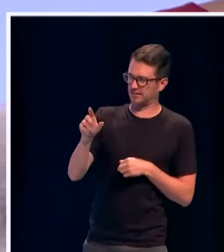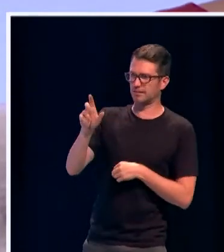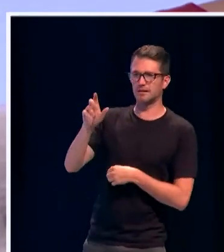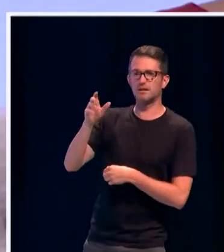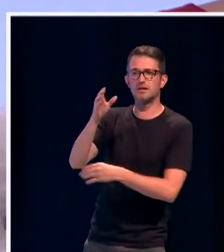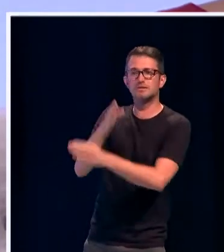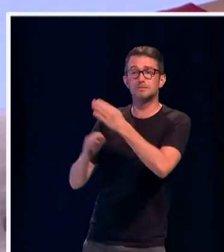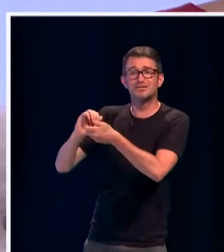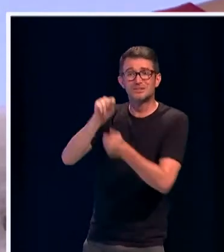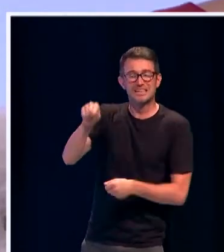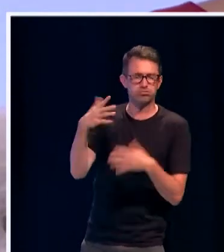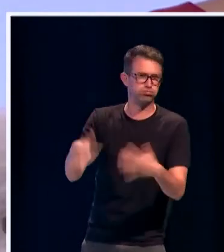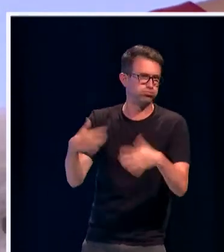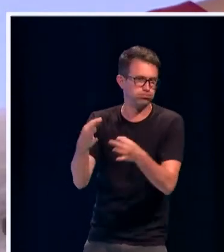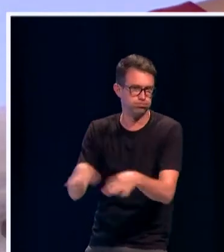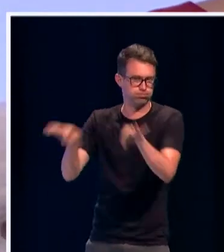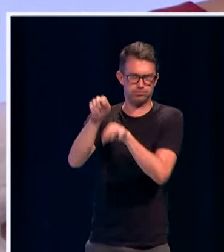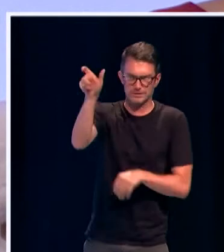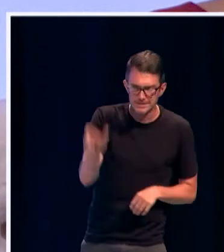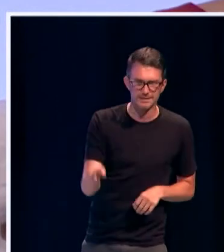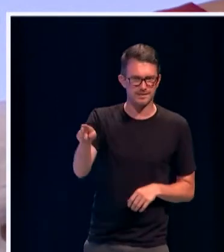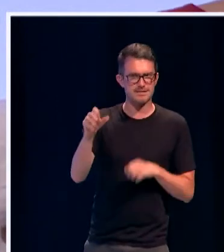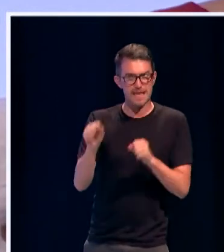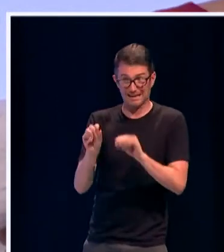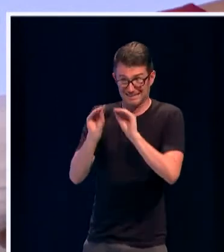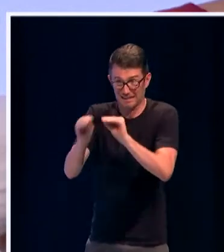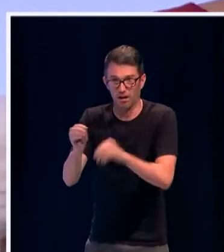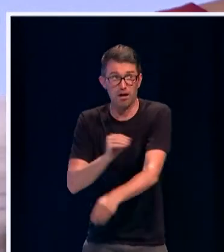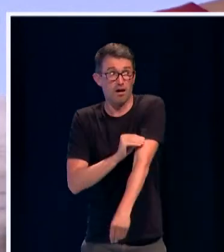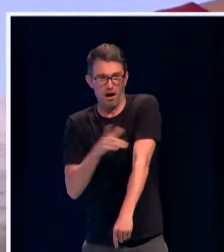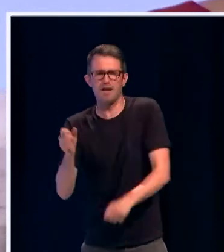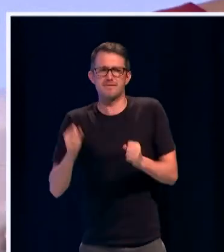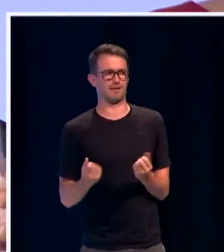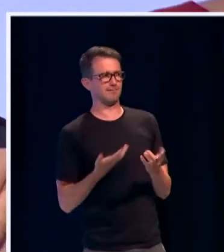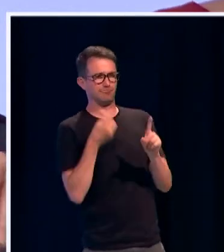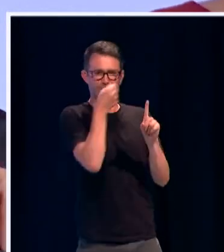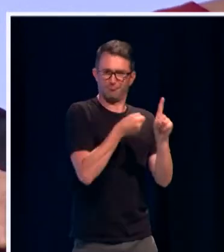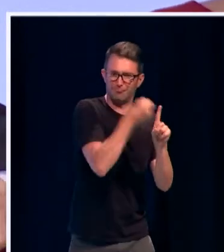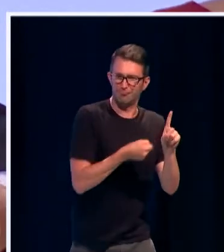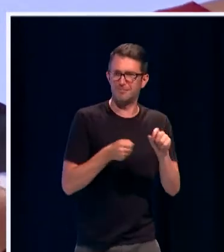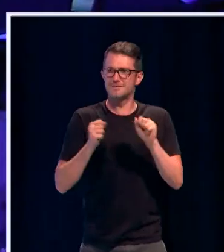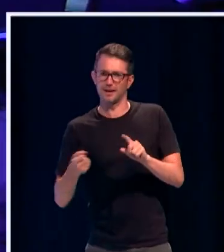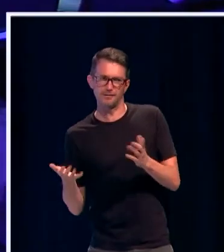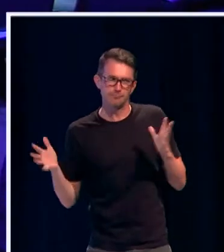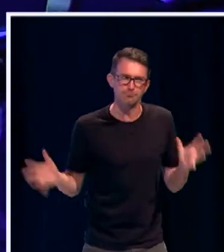this is the only way to guarantee the sustainability of the Convention. I thank you.